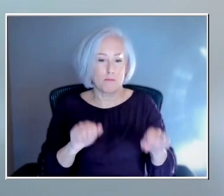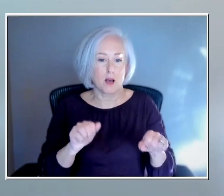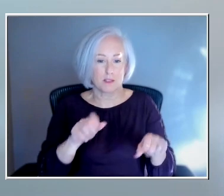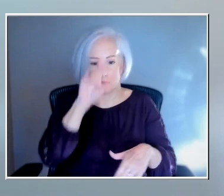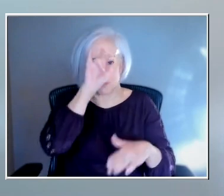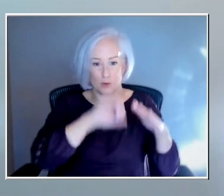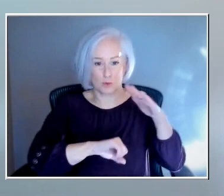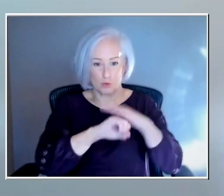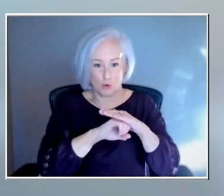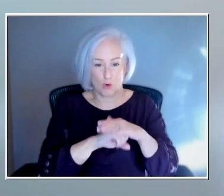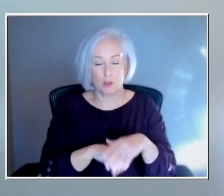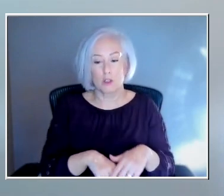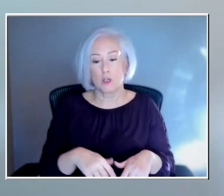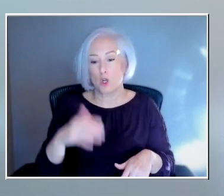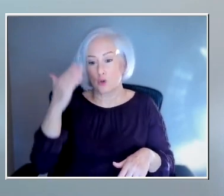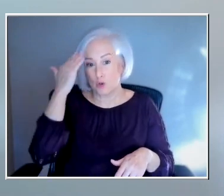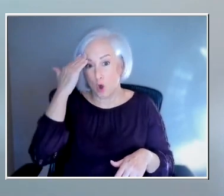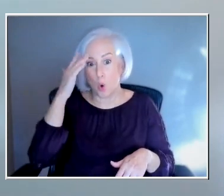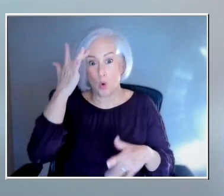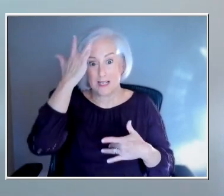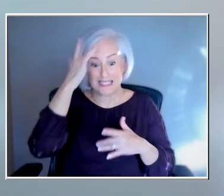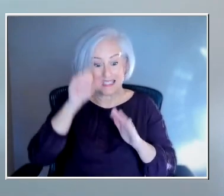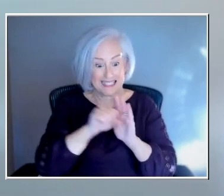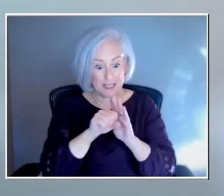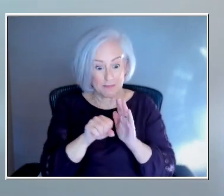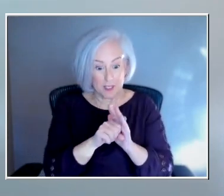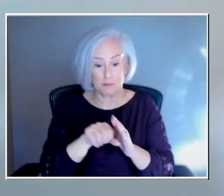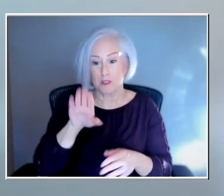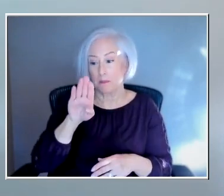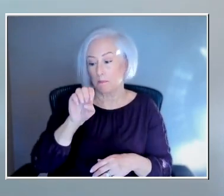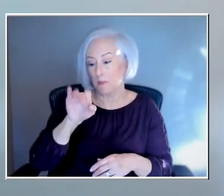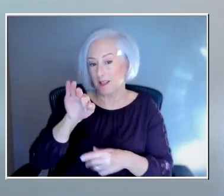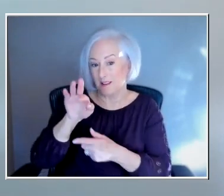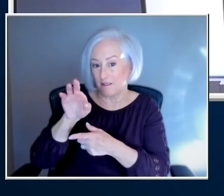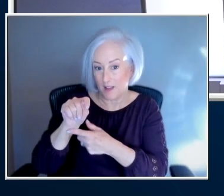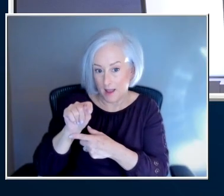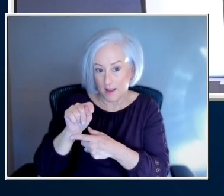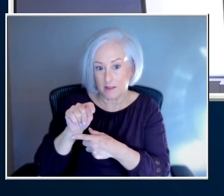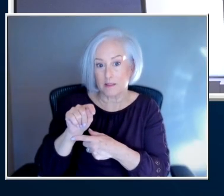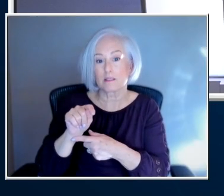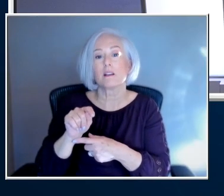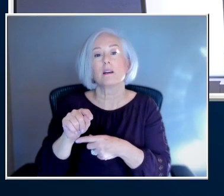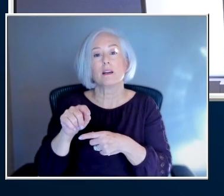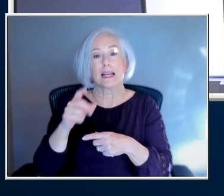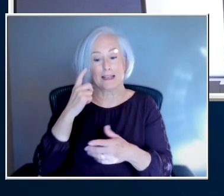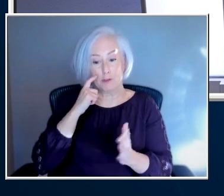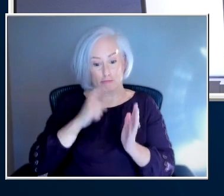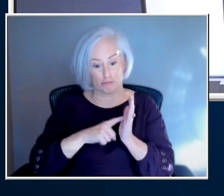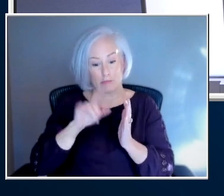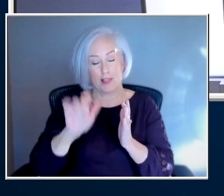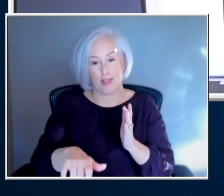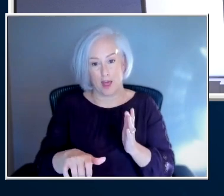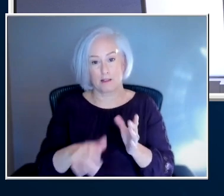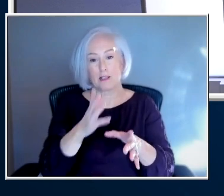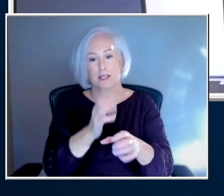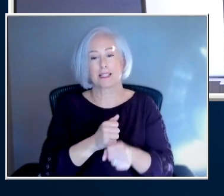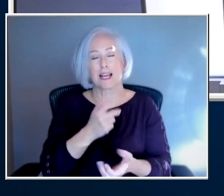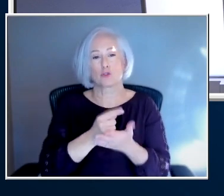need for urgent treatment and evaluation is important. Dr. Bangaroo, what's the takeaway today?